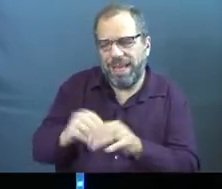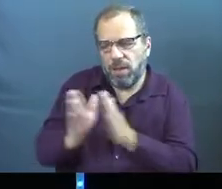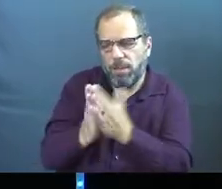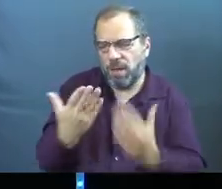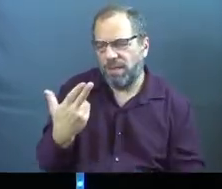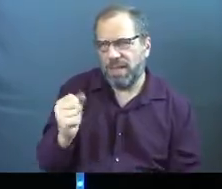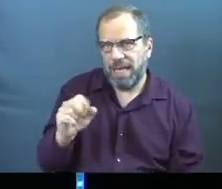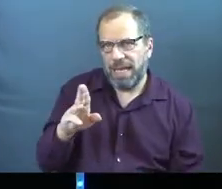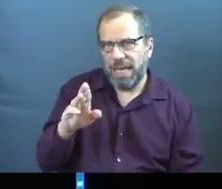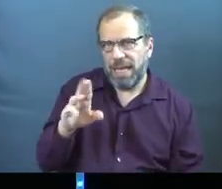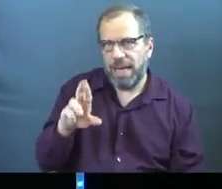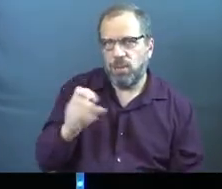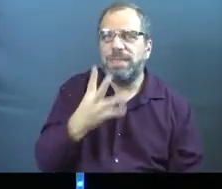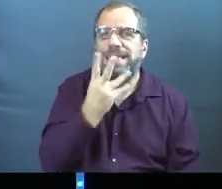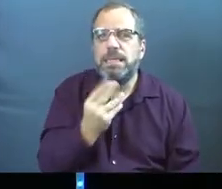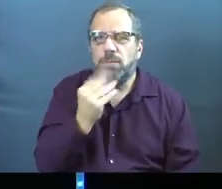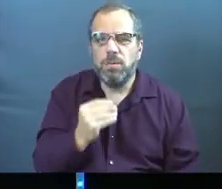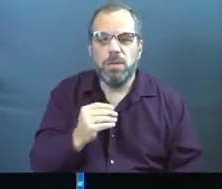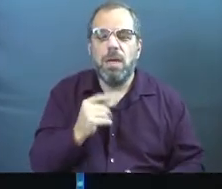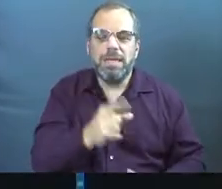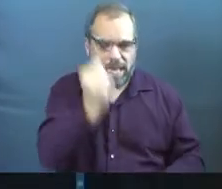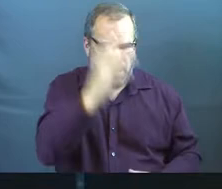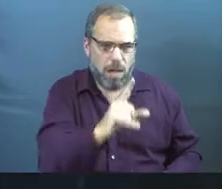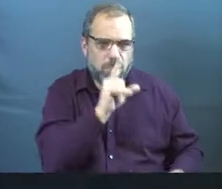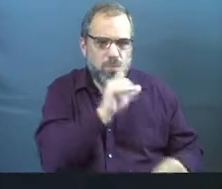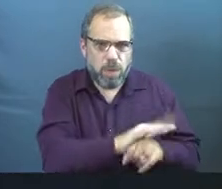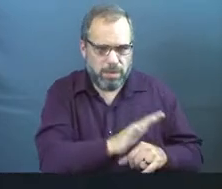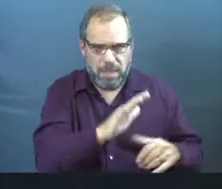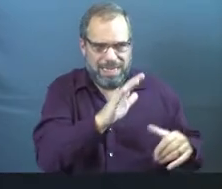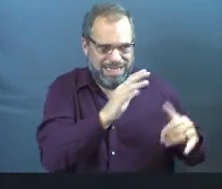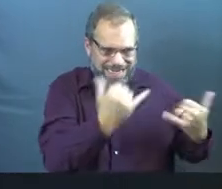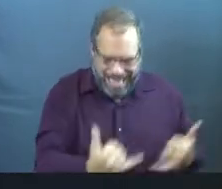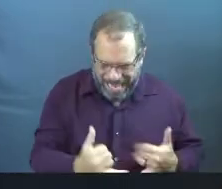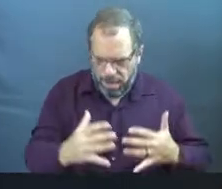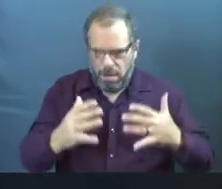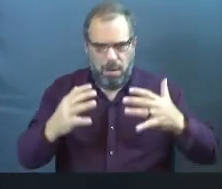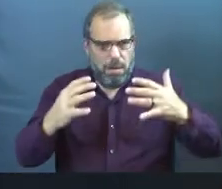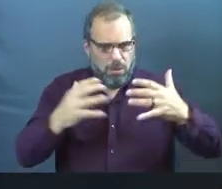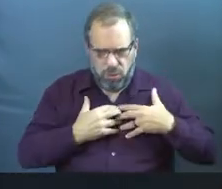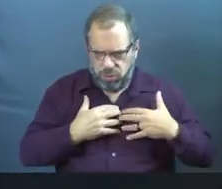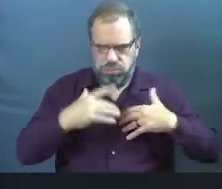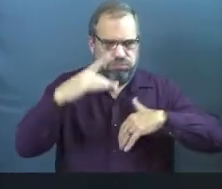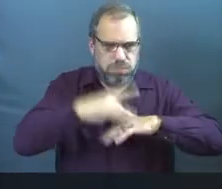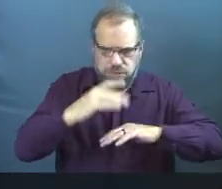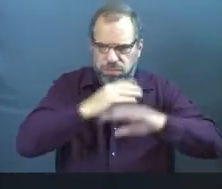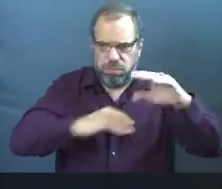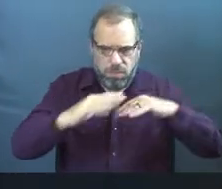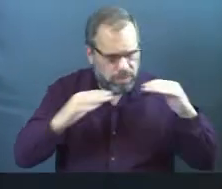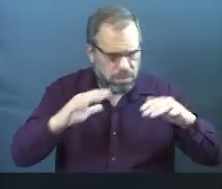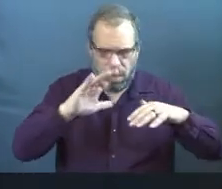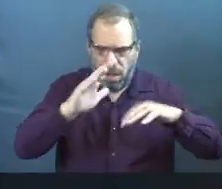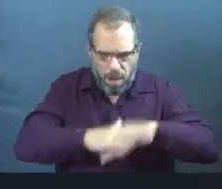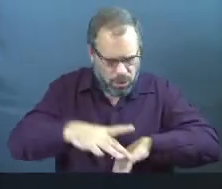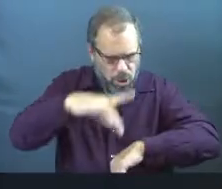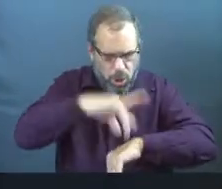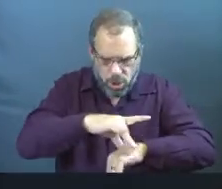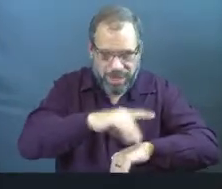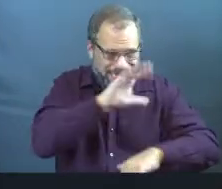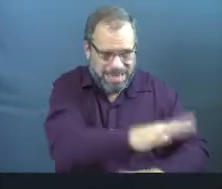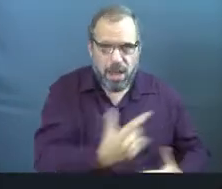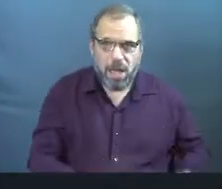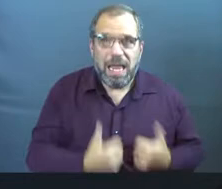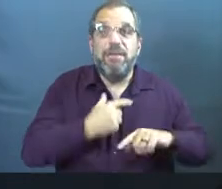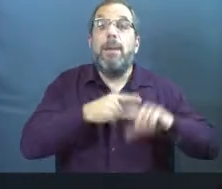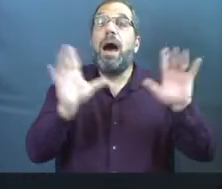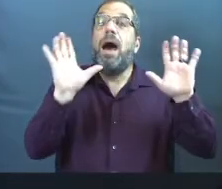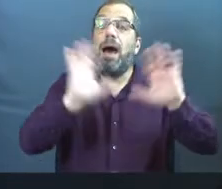us, is these people, while they were on earth, God made promises for things now and got them to homelands there on planet earth in their